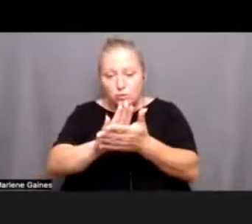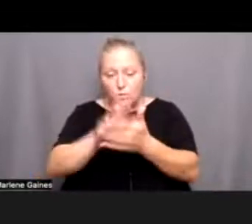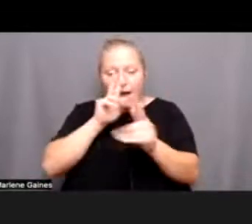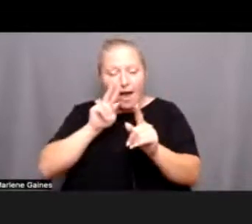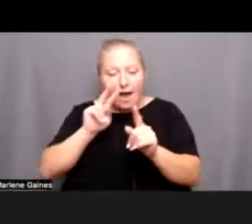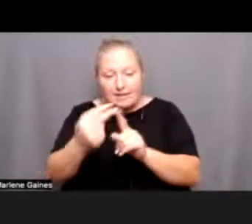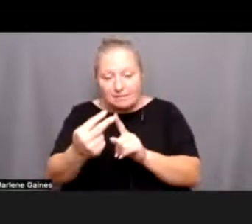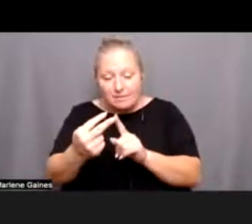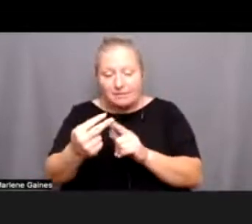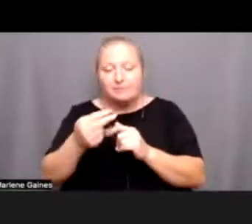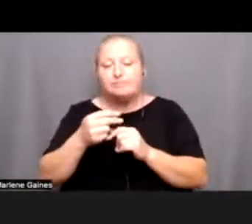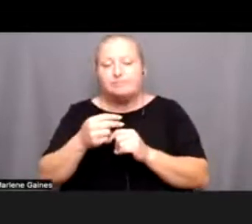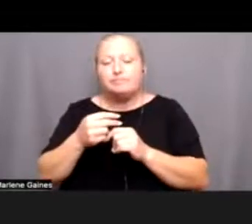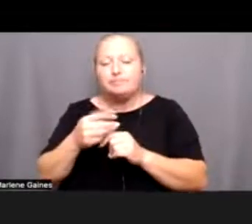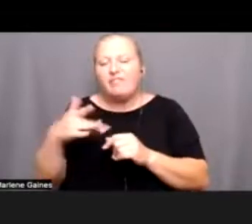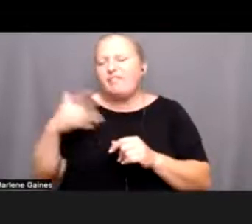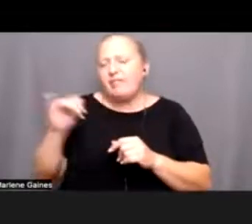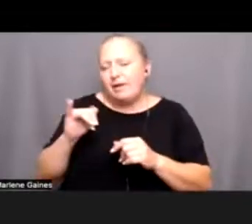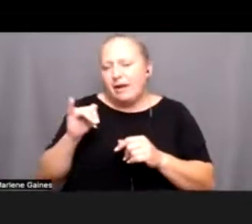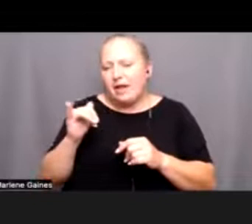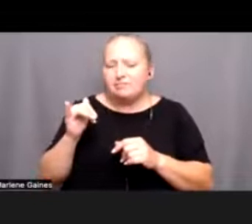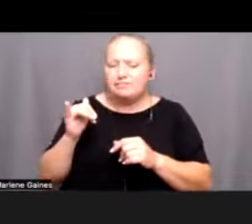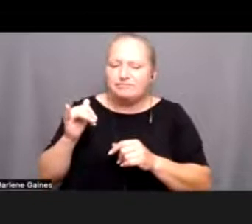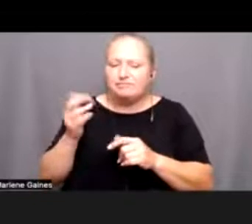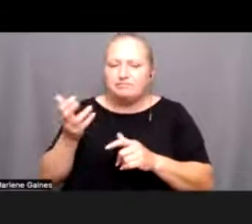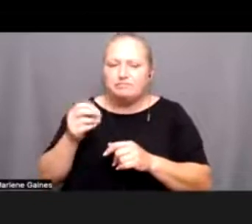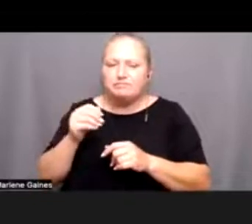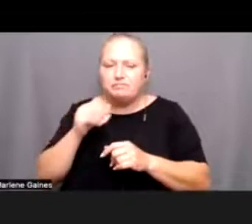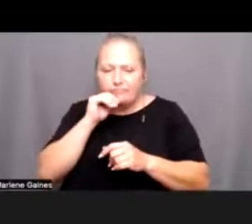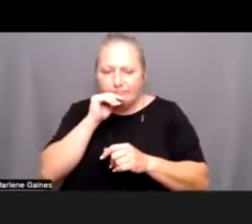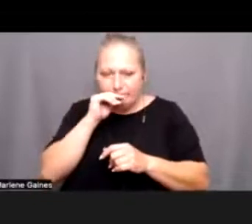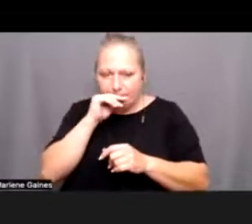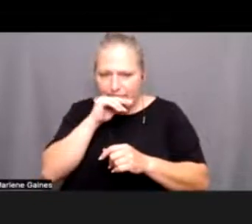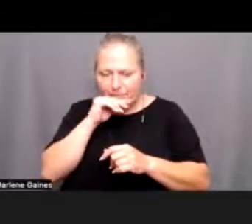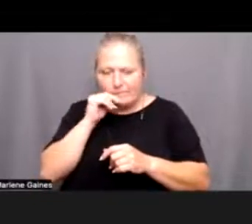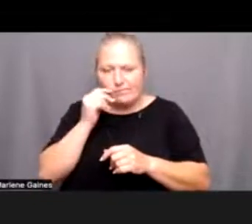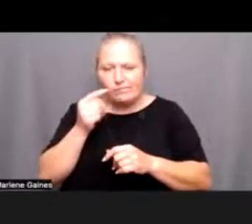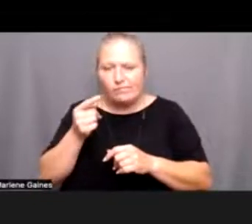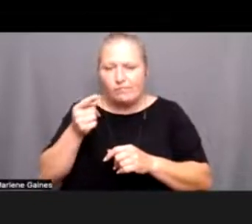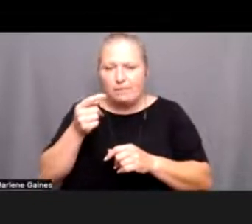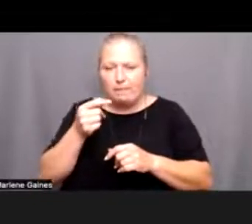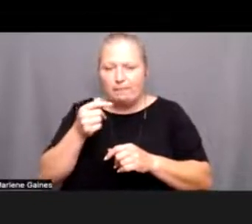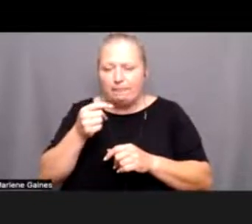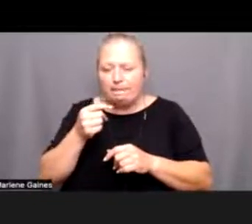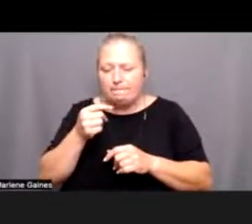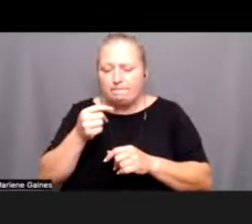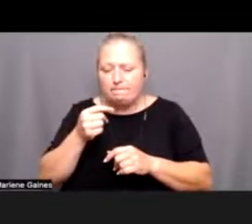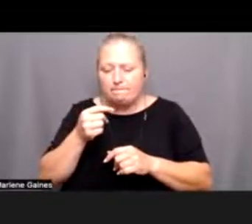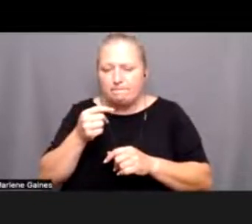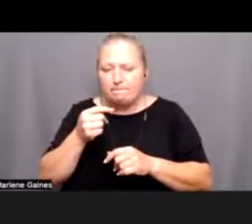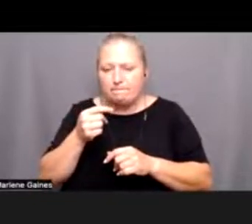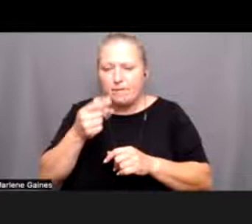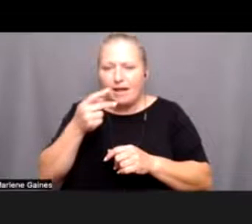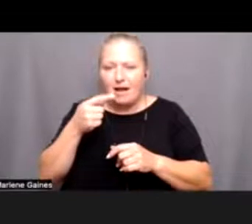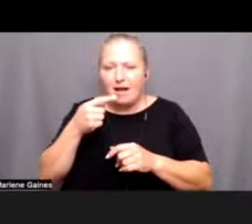And I feel like it's something that we're just now kind of uncovering, like, what are the possibilities? And I can't wait